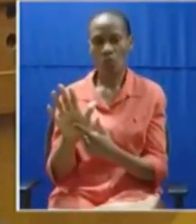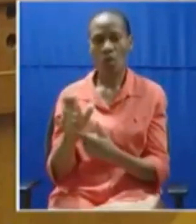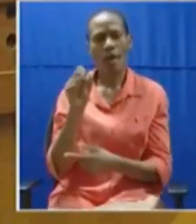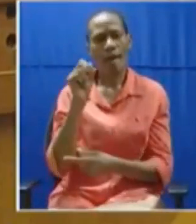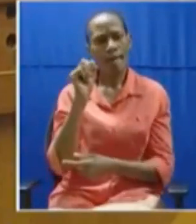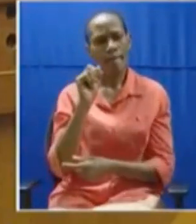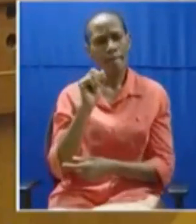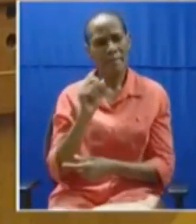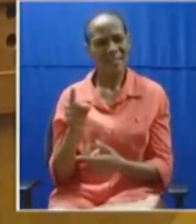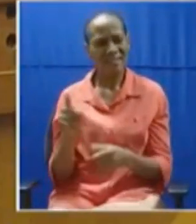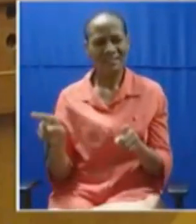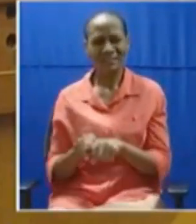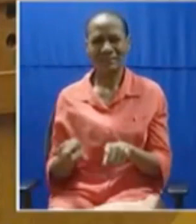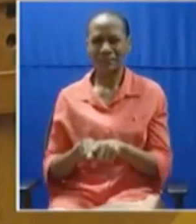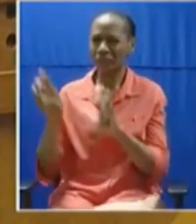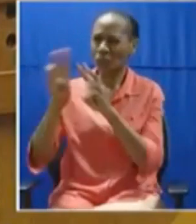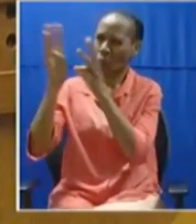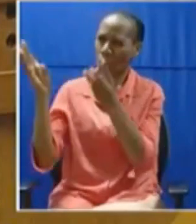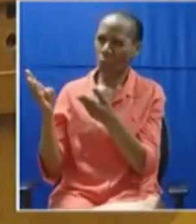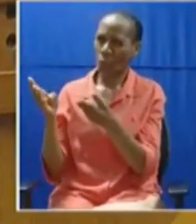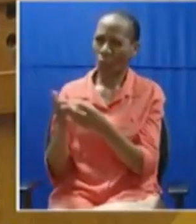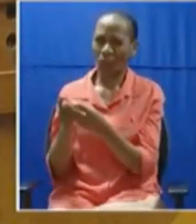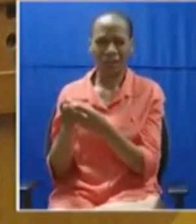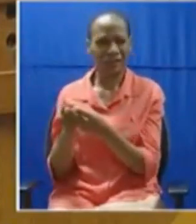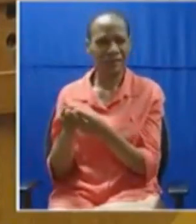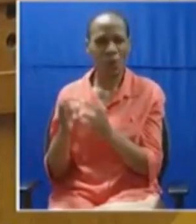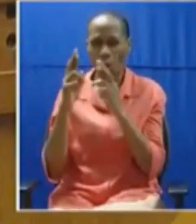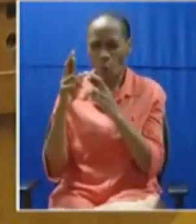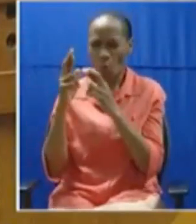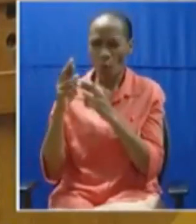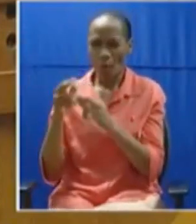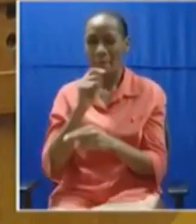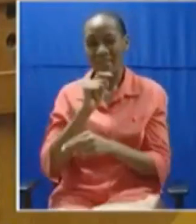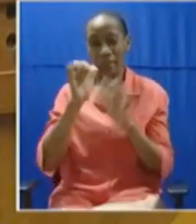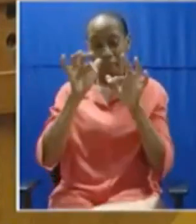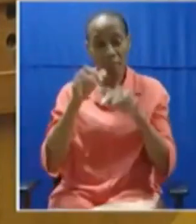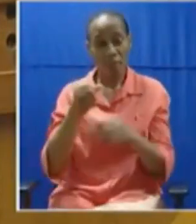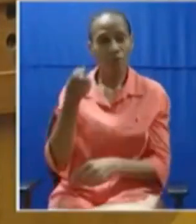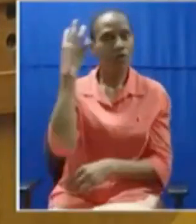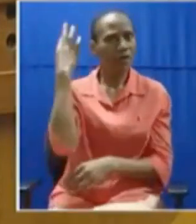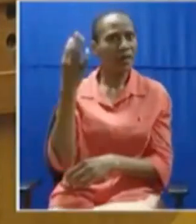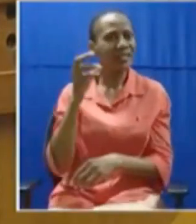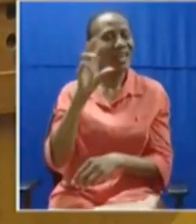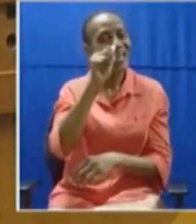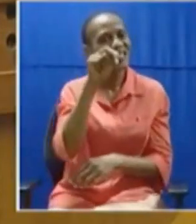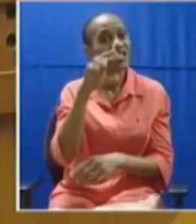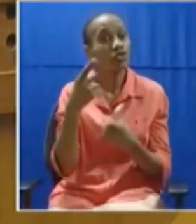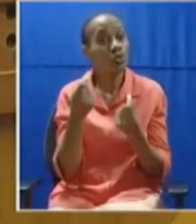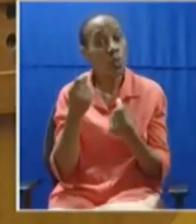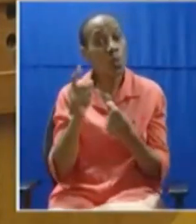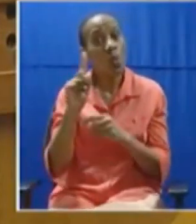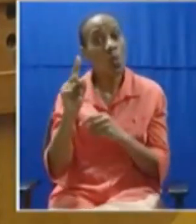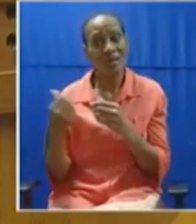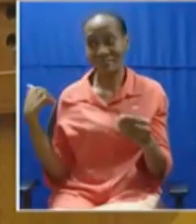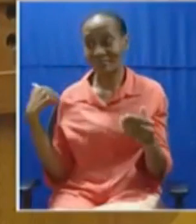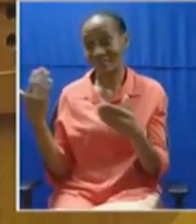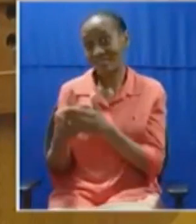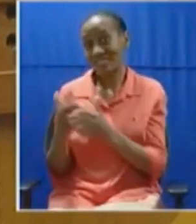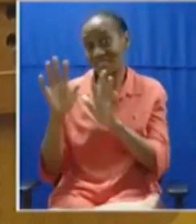in the world won't be enough to make our country forget what the ANC has done to South Africa these last 10